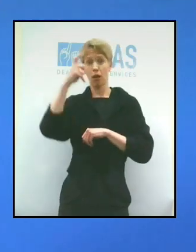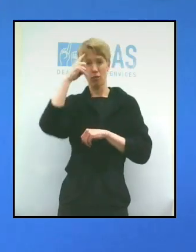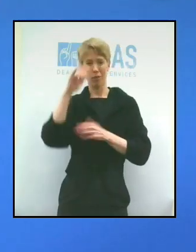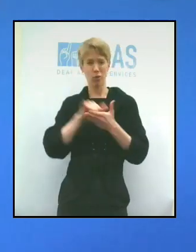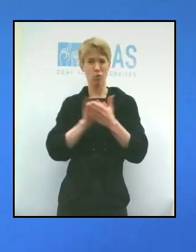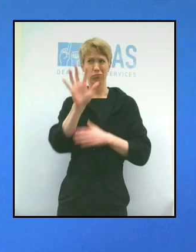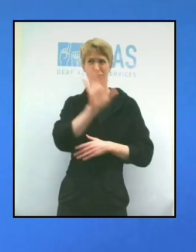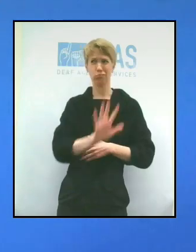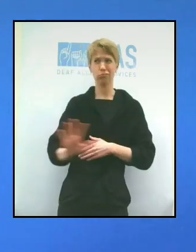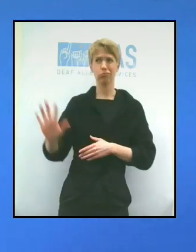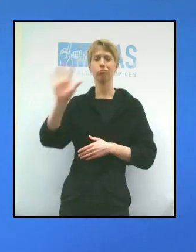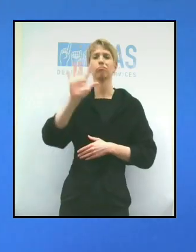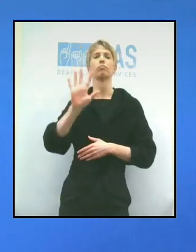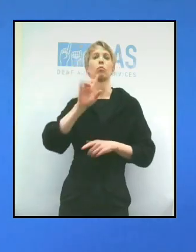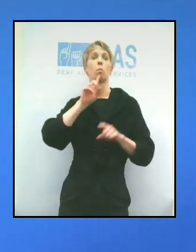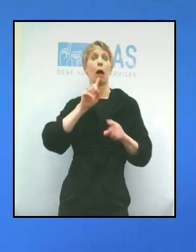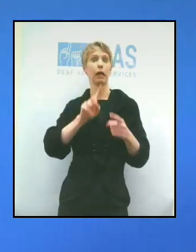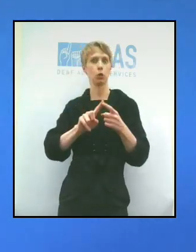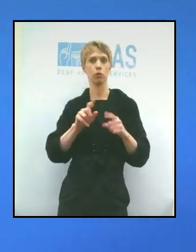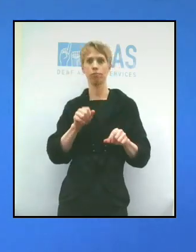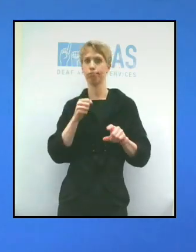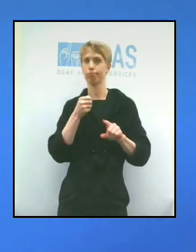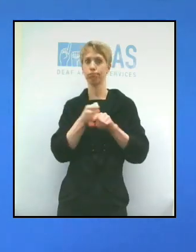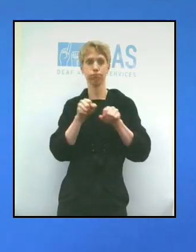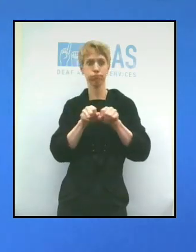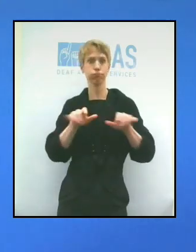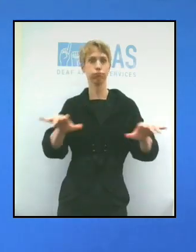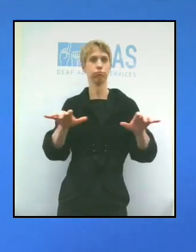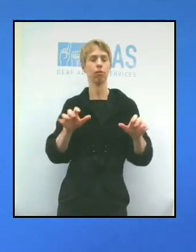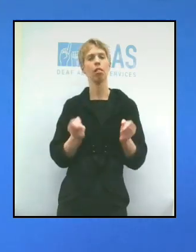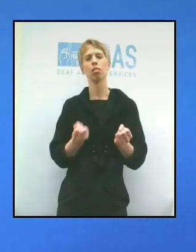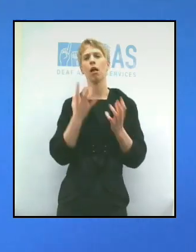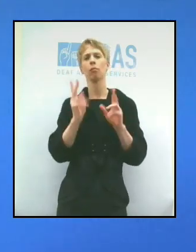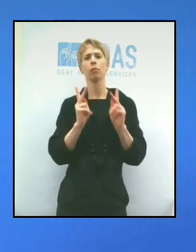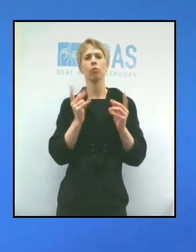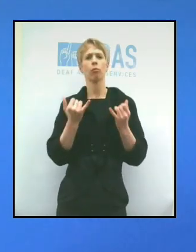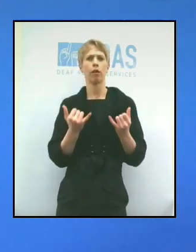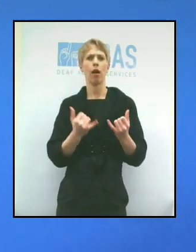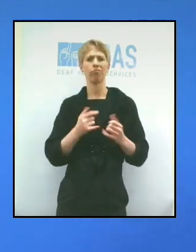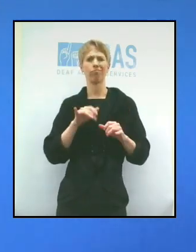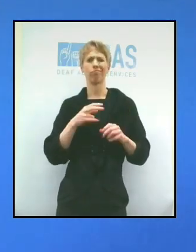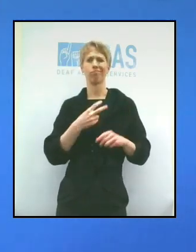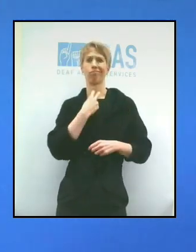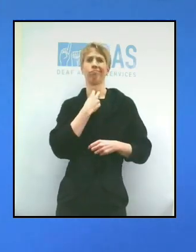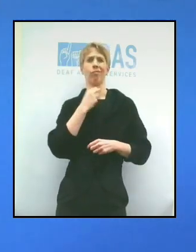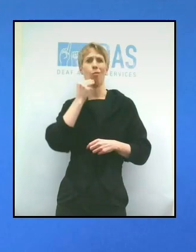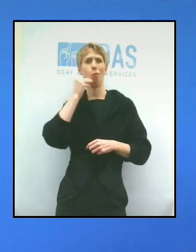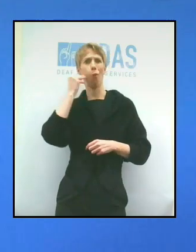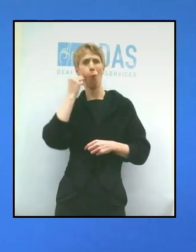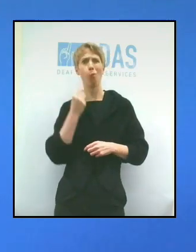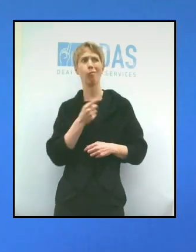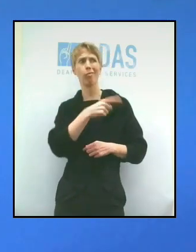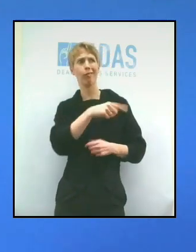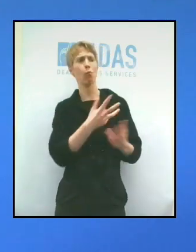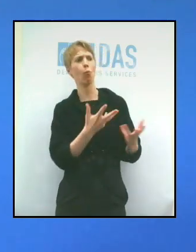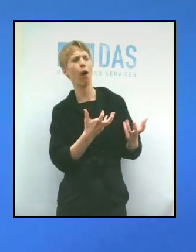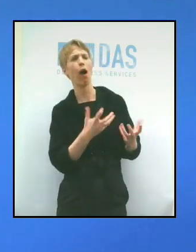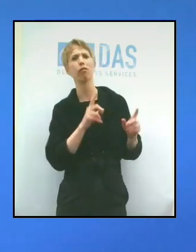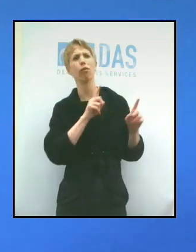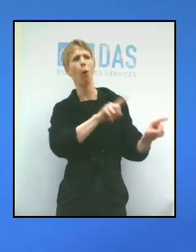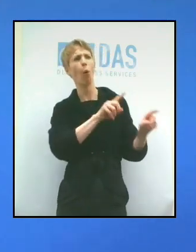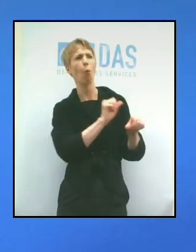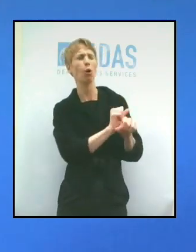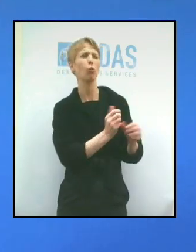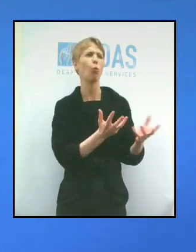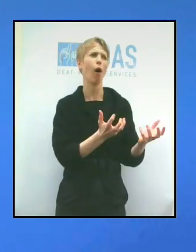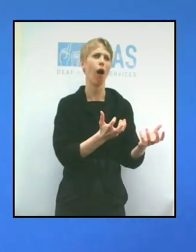COVID-19 outbreak. A lot of people have been home, I know, and they really wish they were at work. There's a lot of other folks who've been working